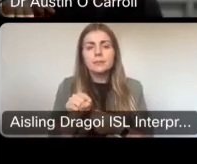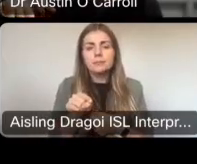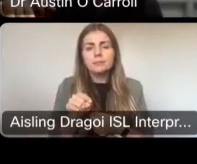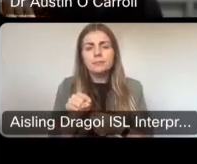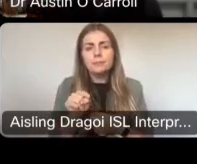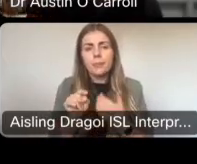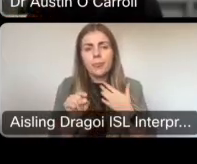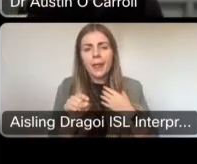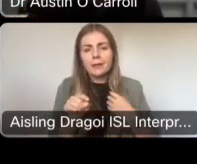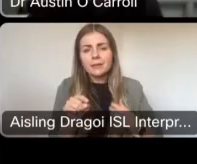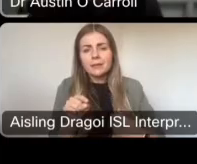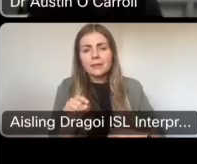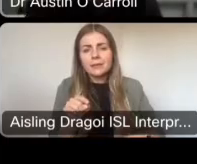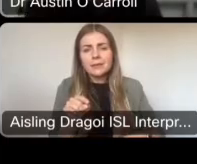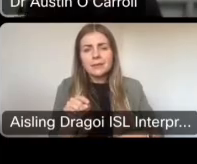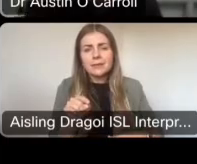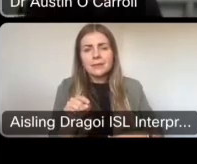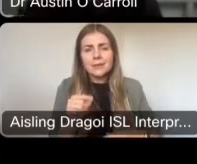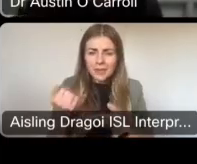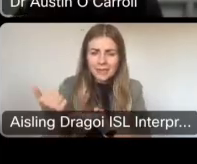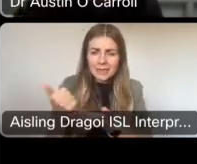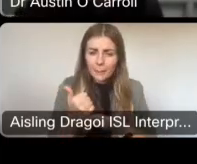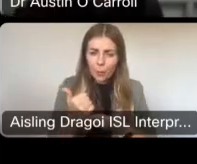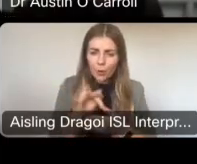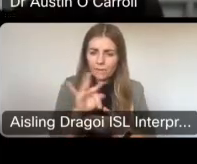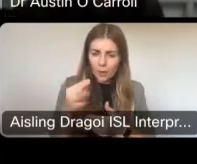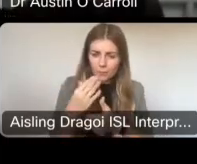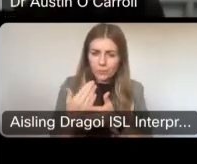it's is support from someone. So